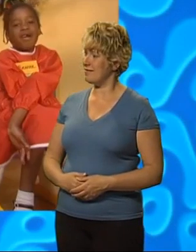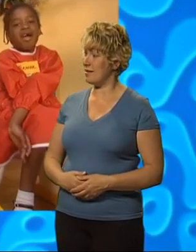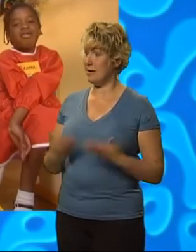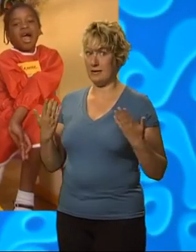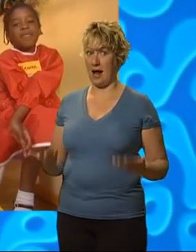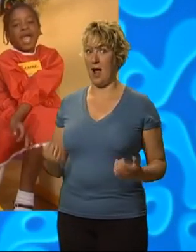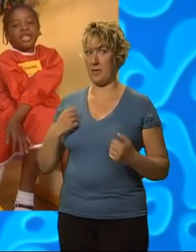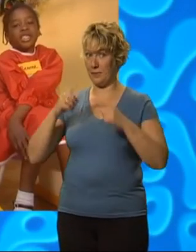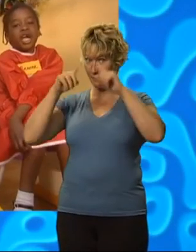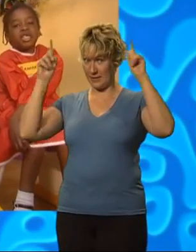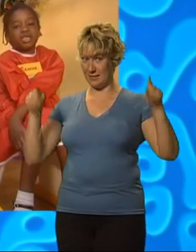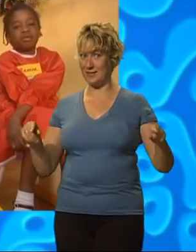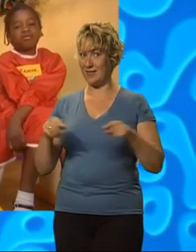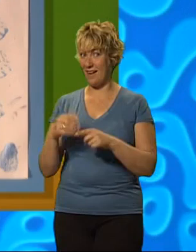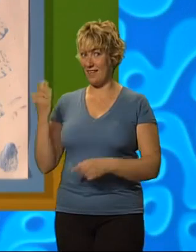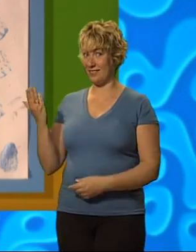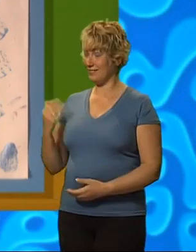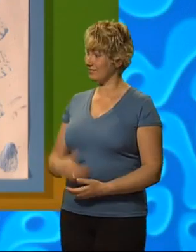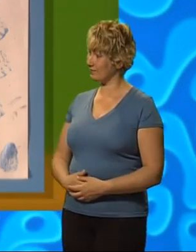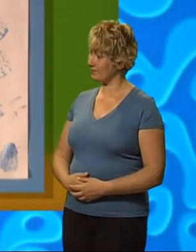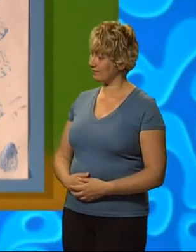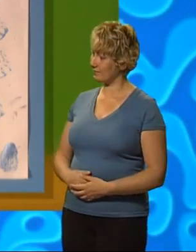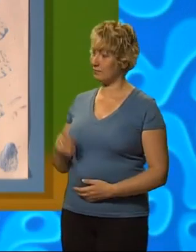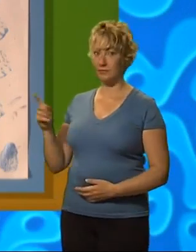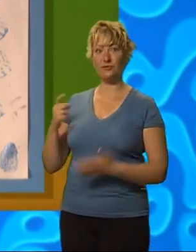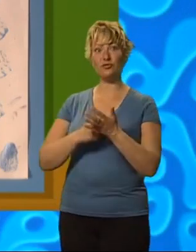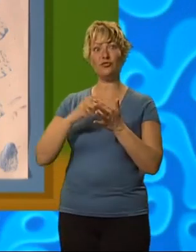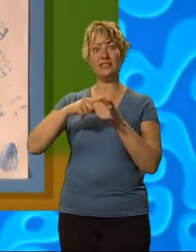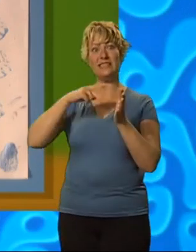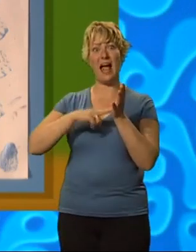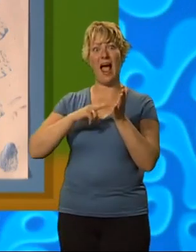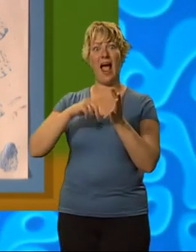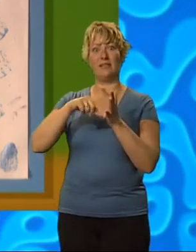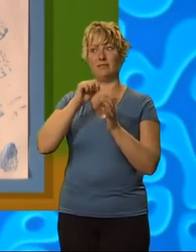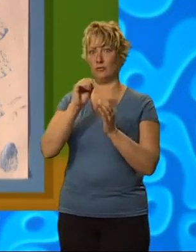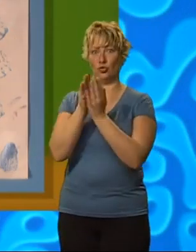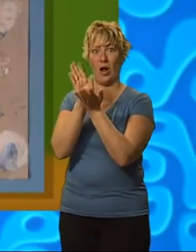Here are our pictures. This is Rianne's shell print.